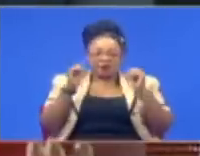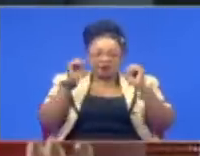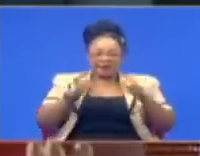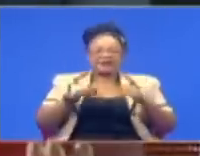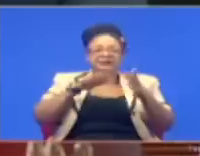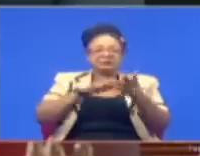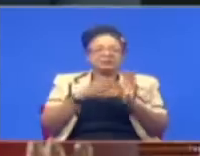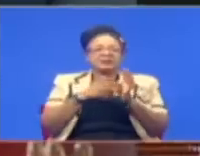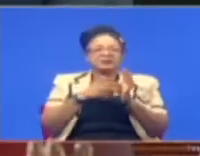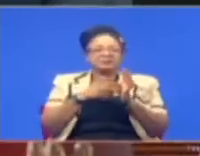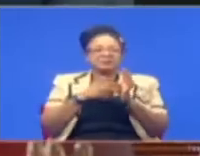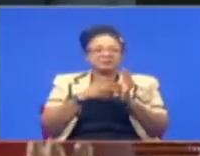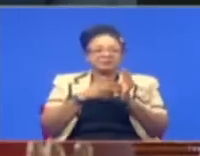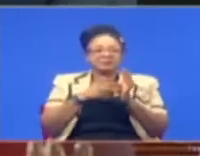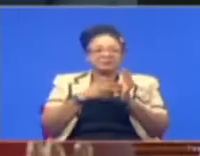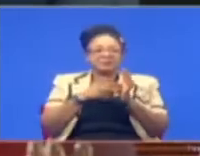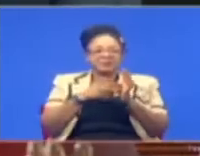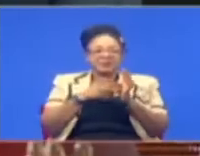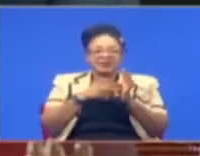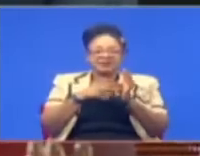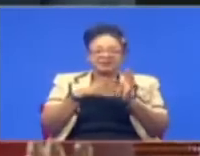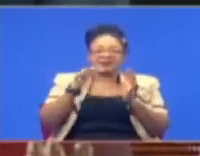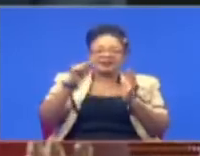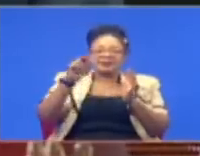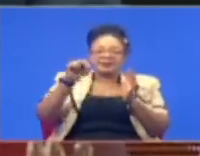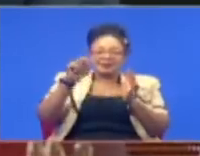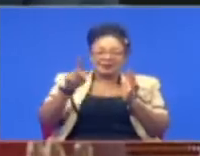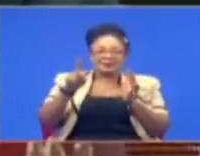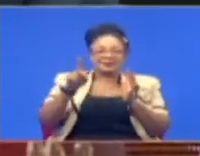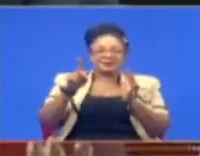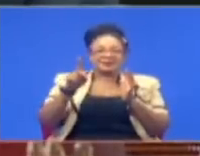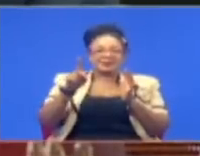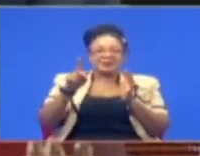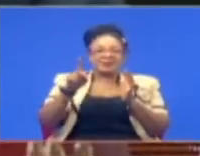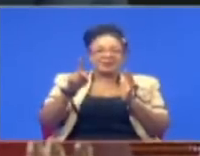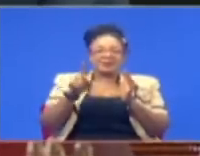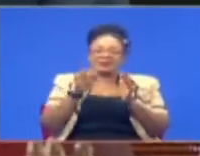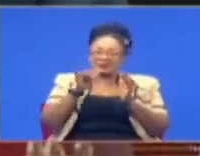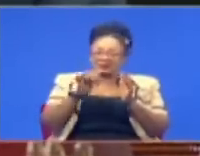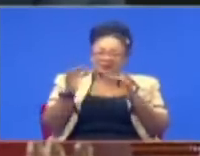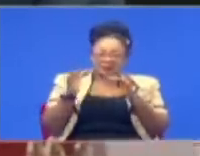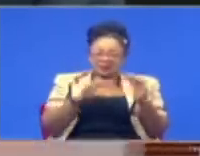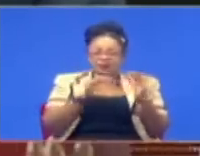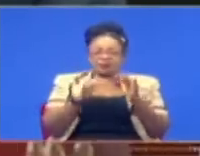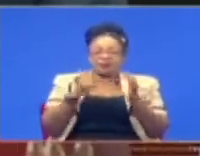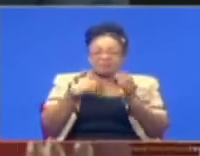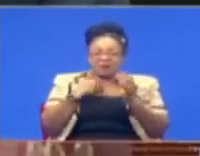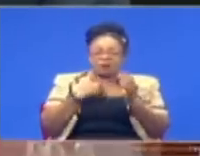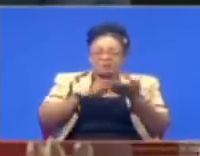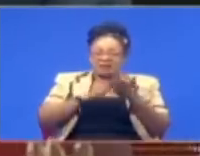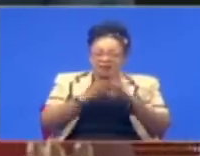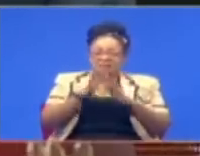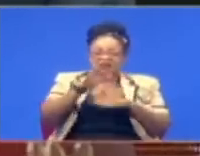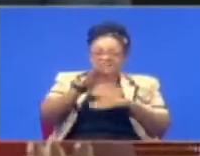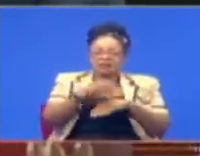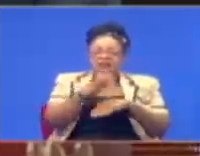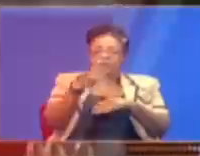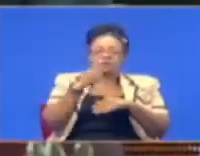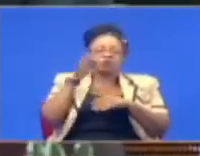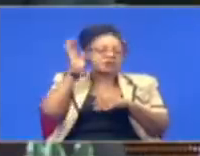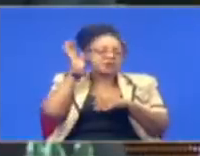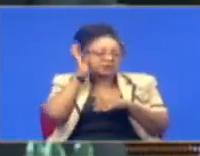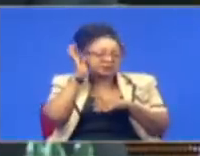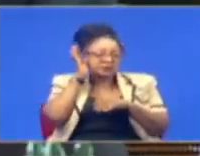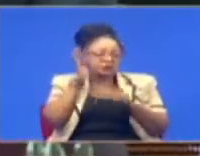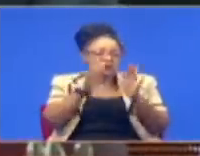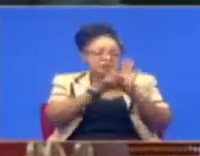to as an and. And it has been argued to the contrary. I'll be a Chief Justice who listens to legal